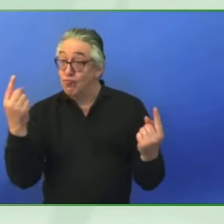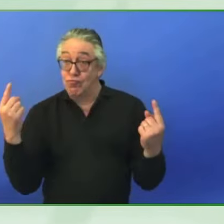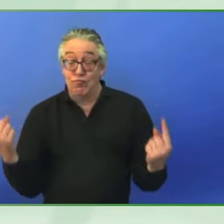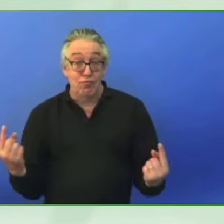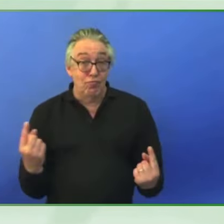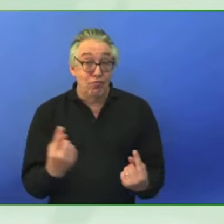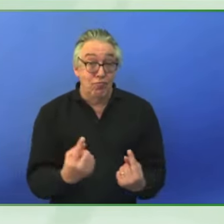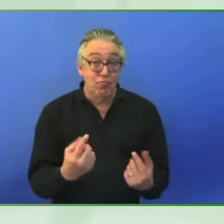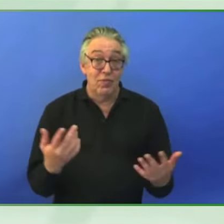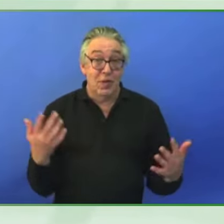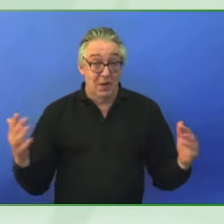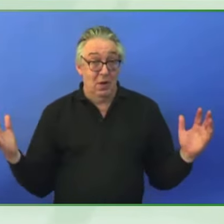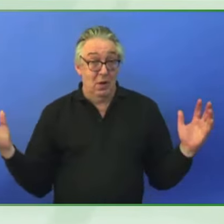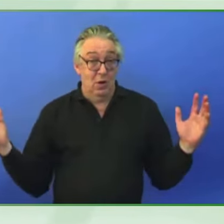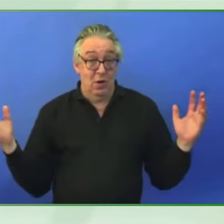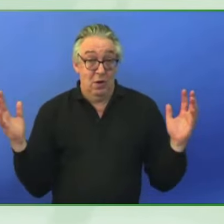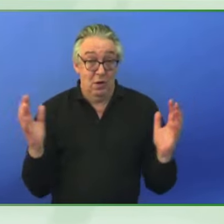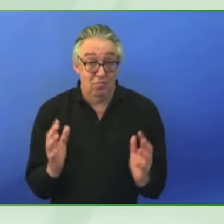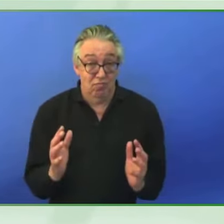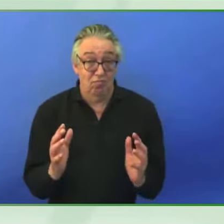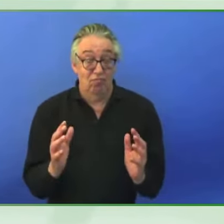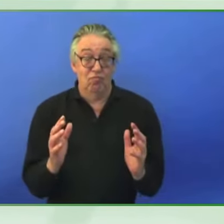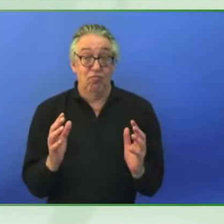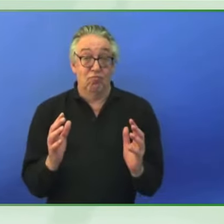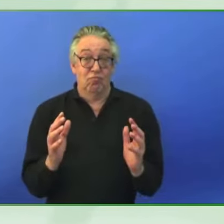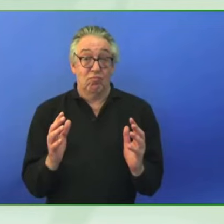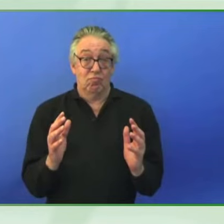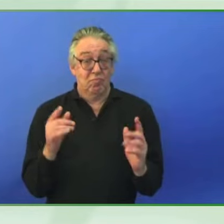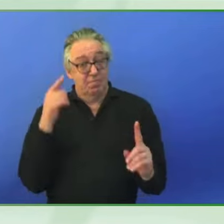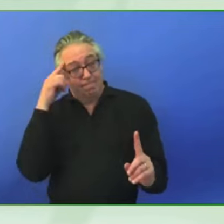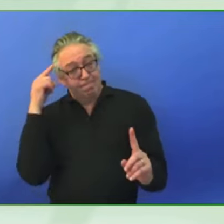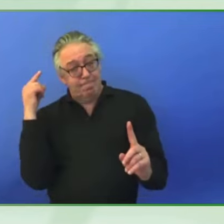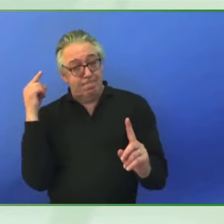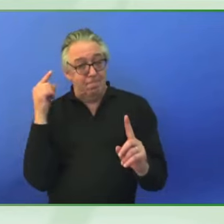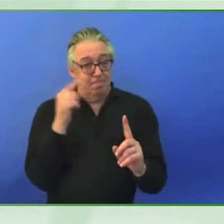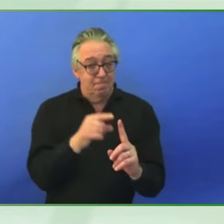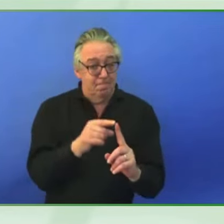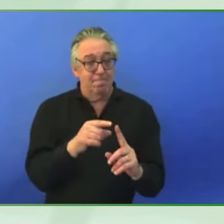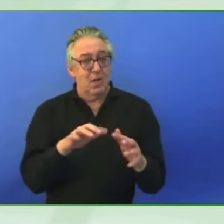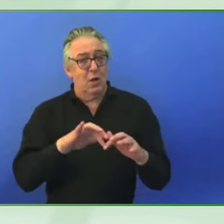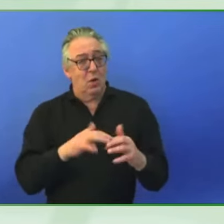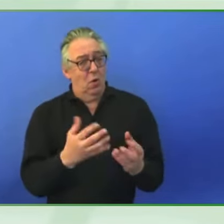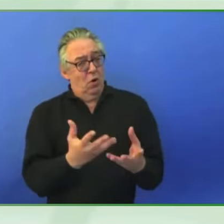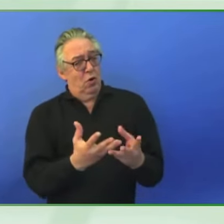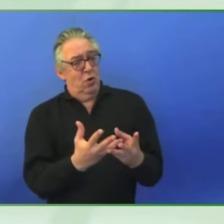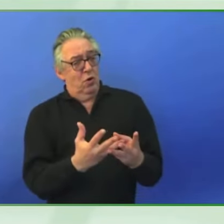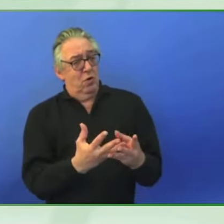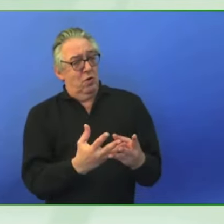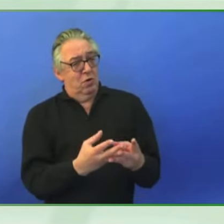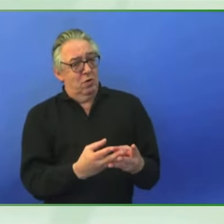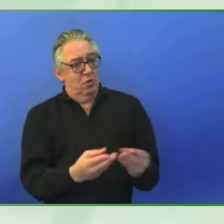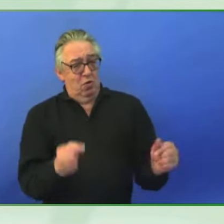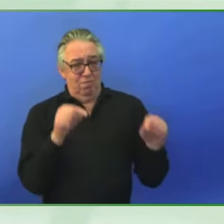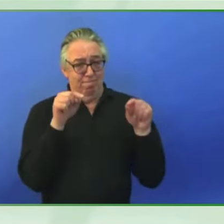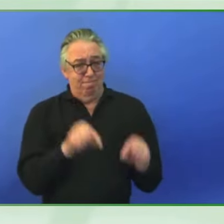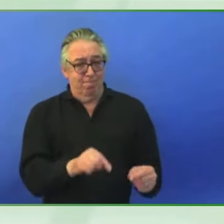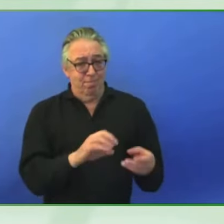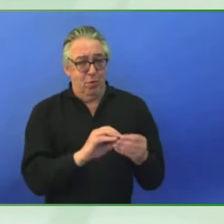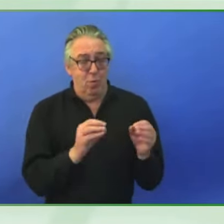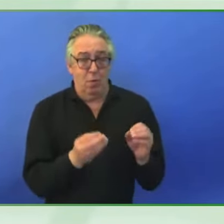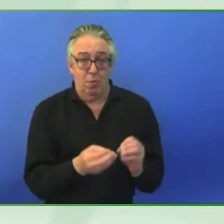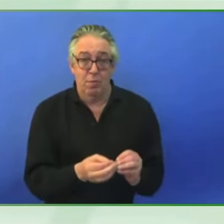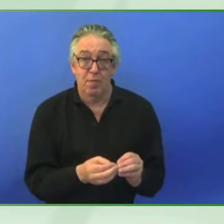together and create a solution that might work to solve this issue, and the issue is